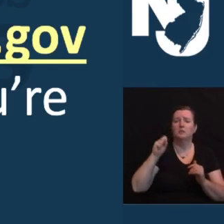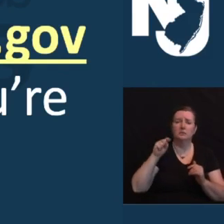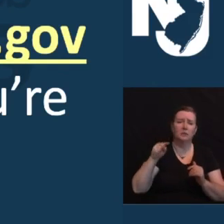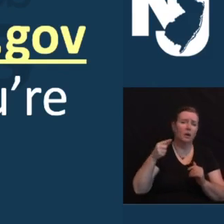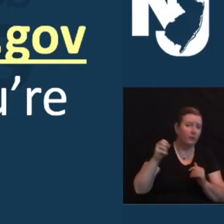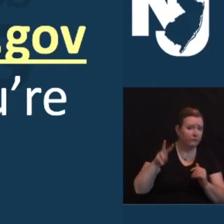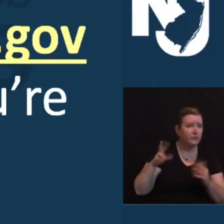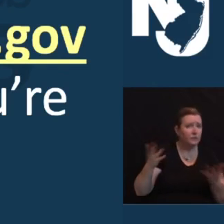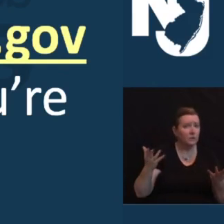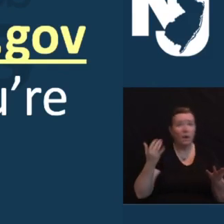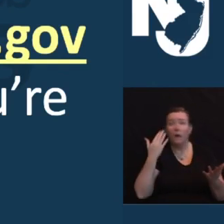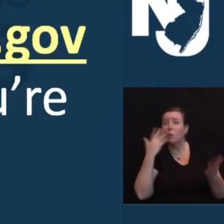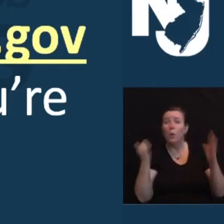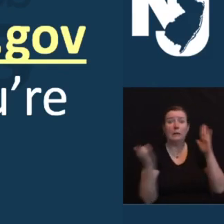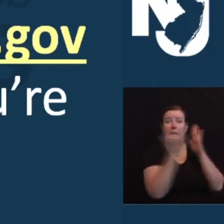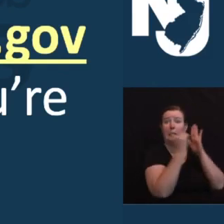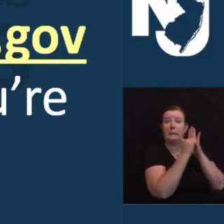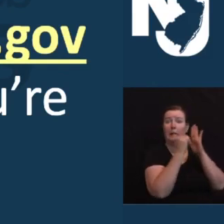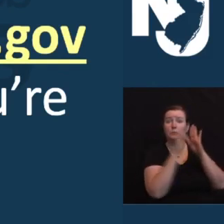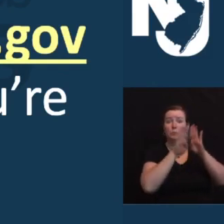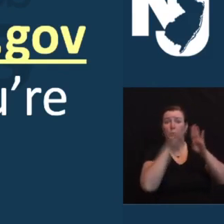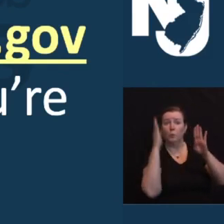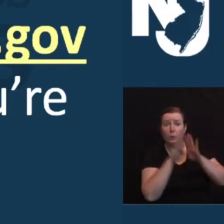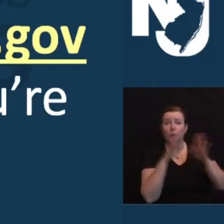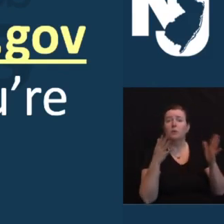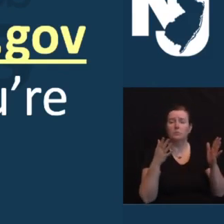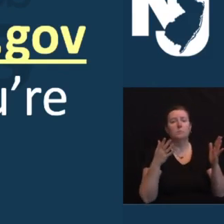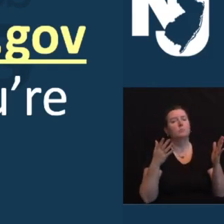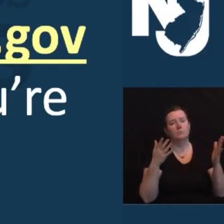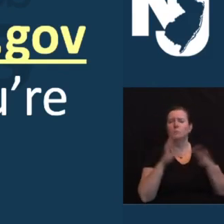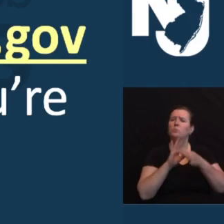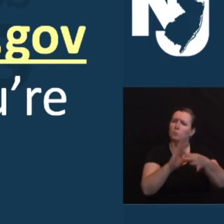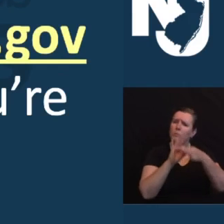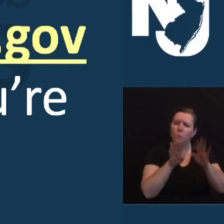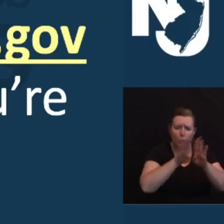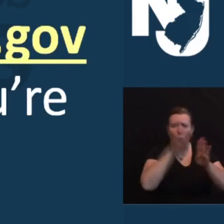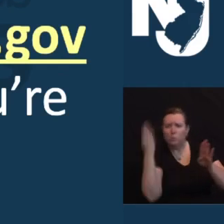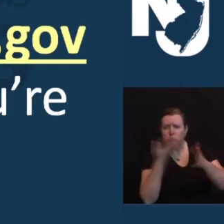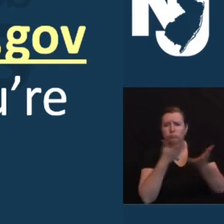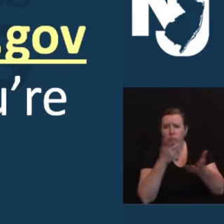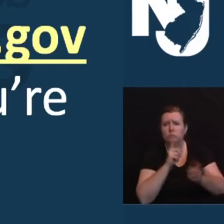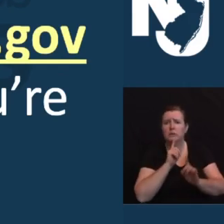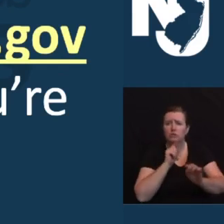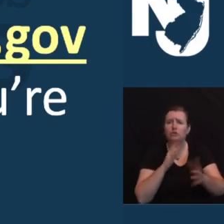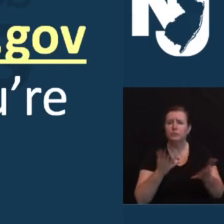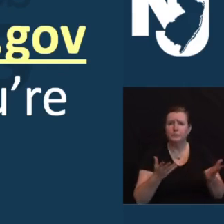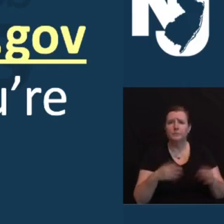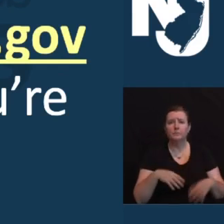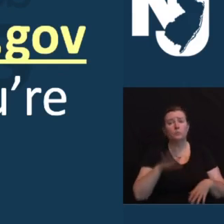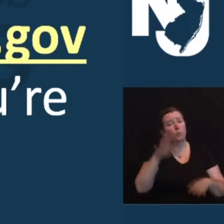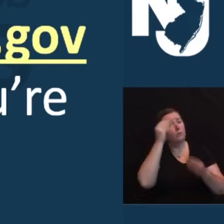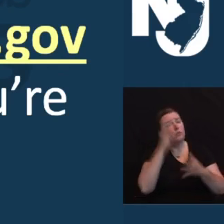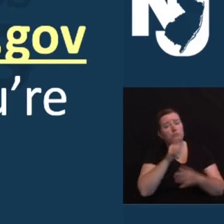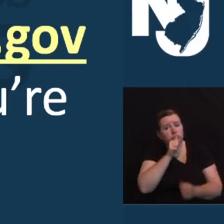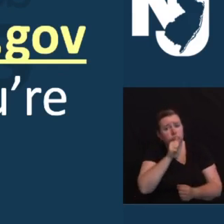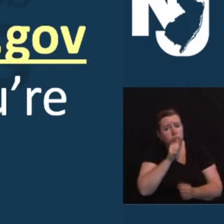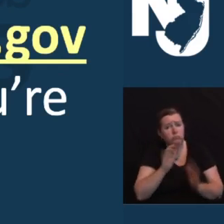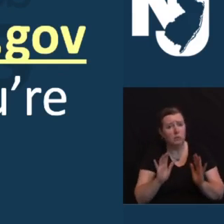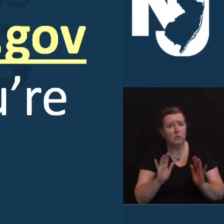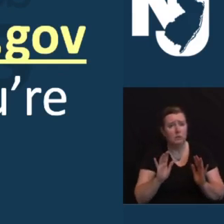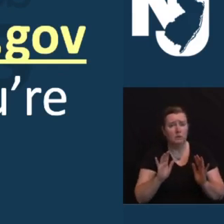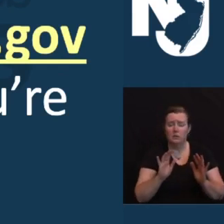door, cooperate with them. Your responses to the census are secure, and they're protected under the law. The census is important,